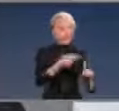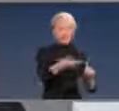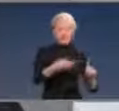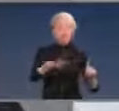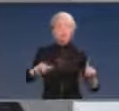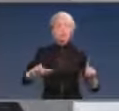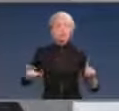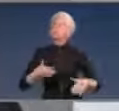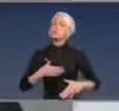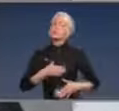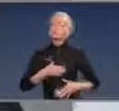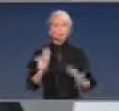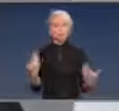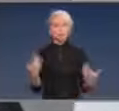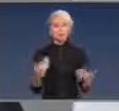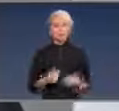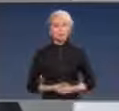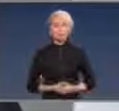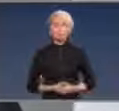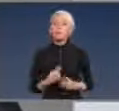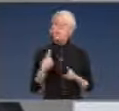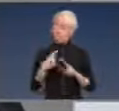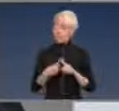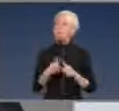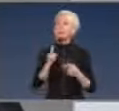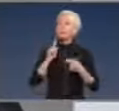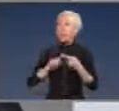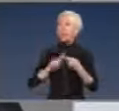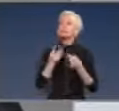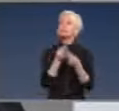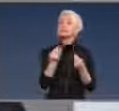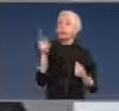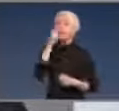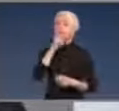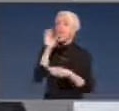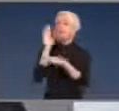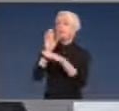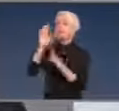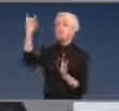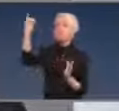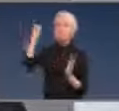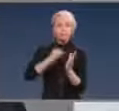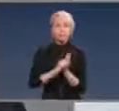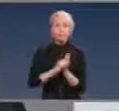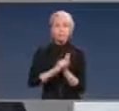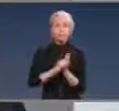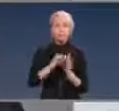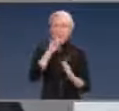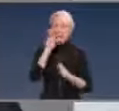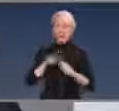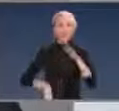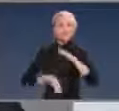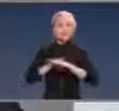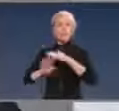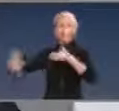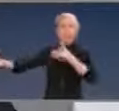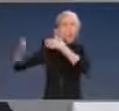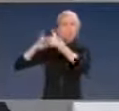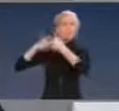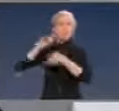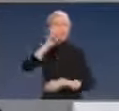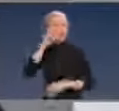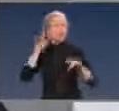Australia has not completely shut itself off from the world. To do so would be reckless. but that no community transmission, where the